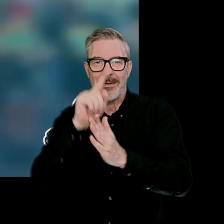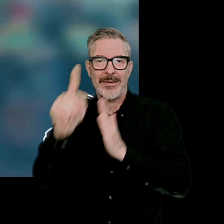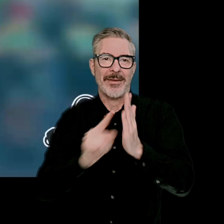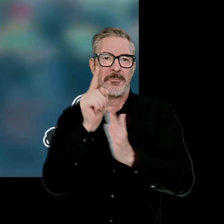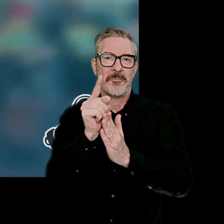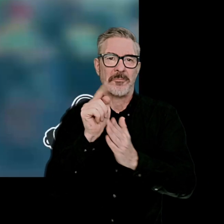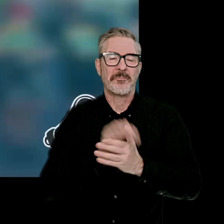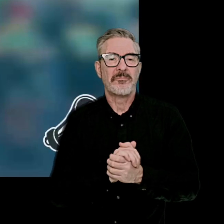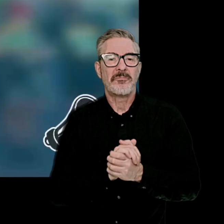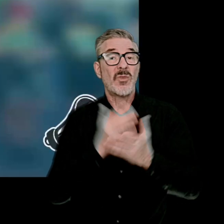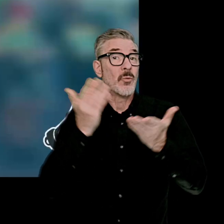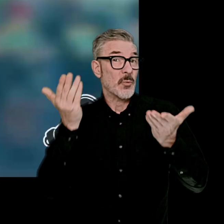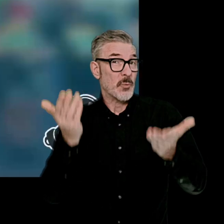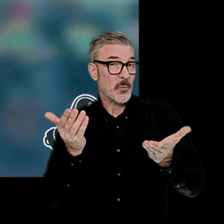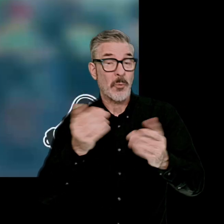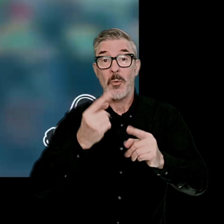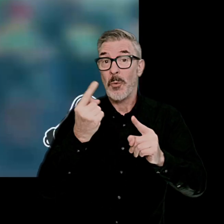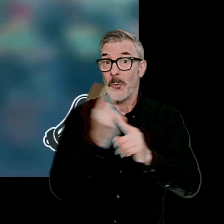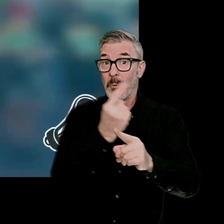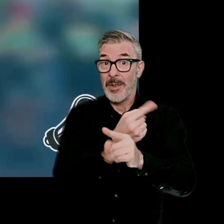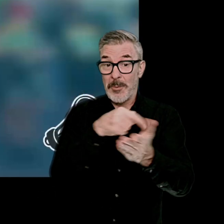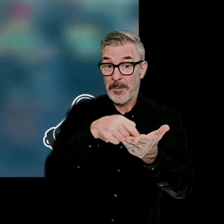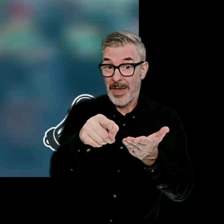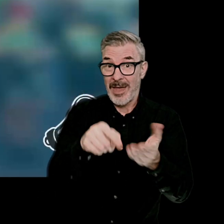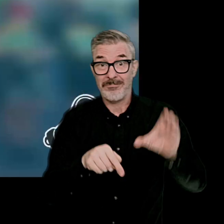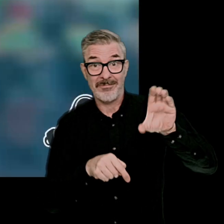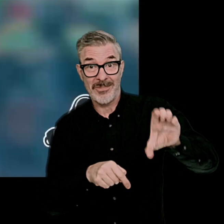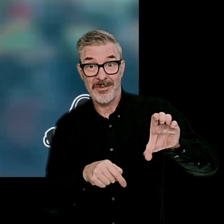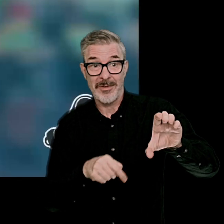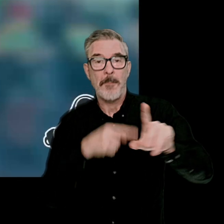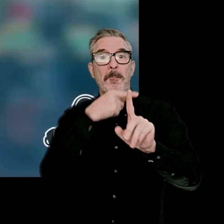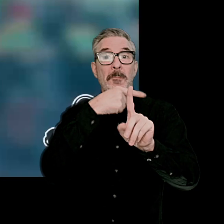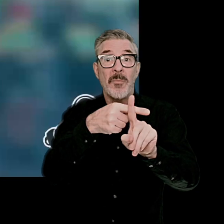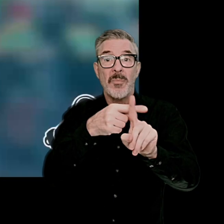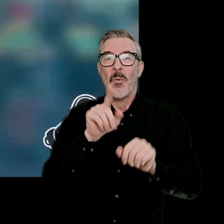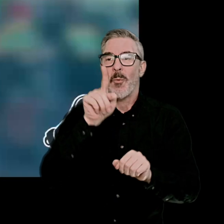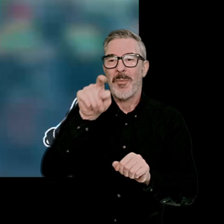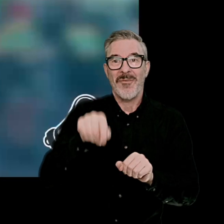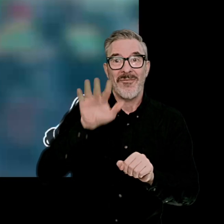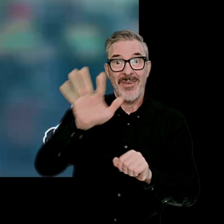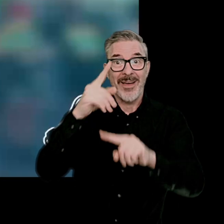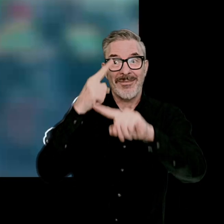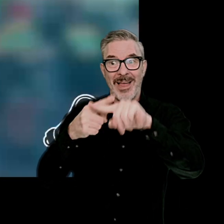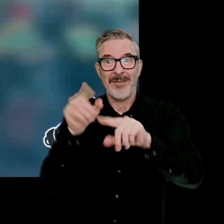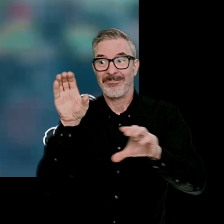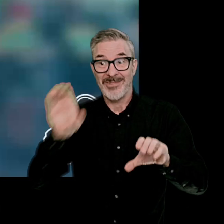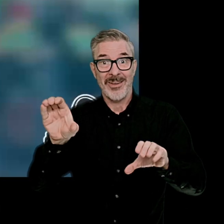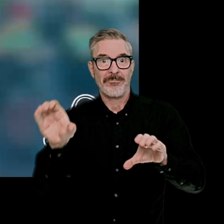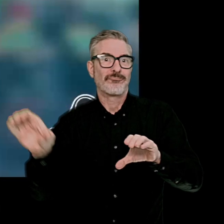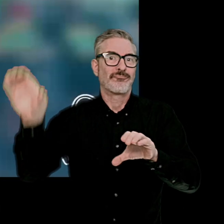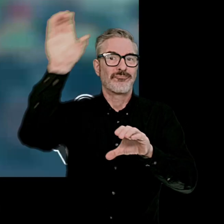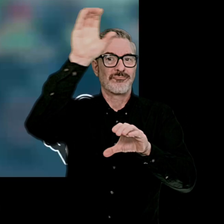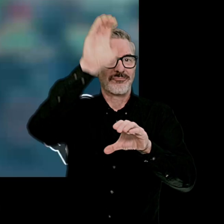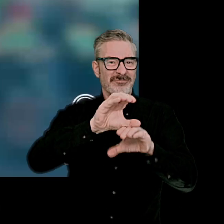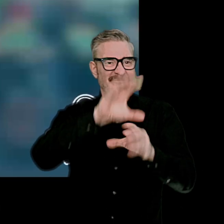your regular wages for time worked for the entire day, for all of the hours that you worked. So